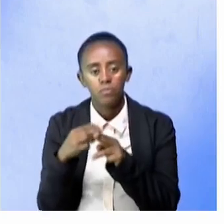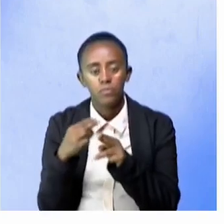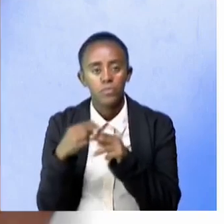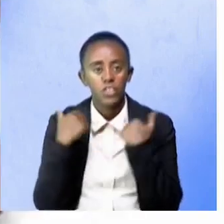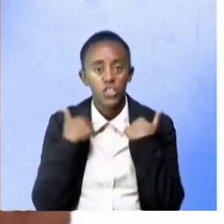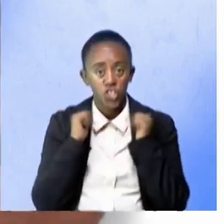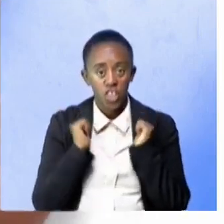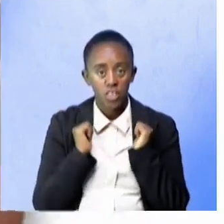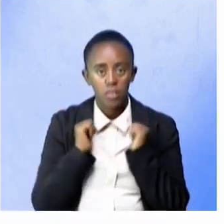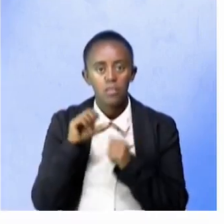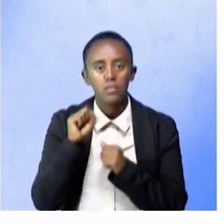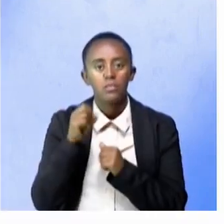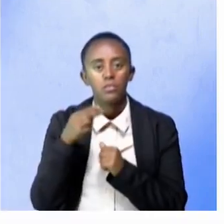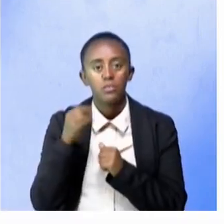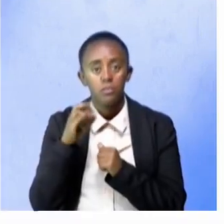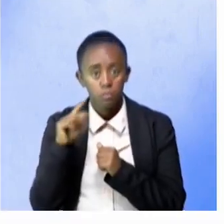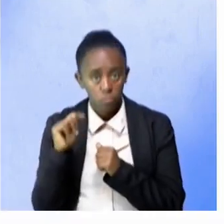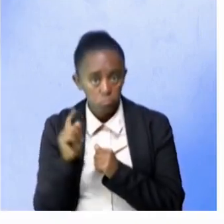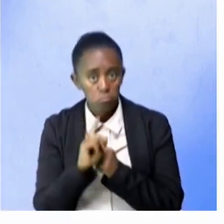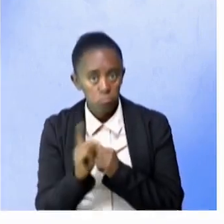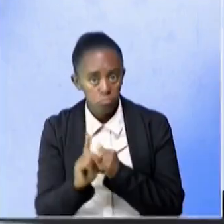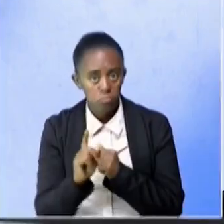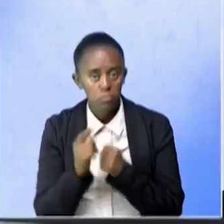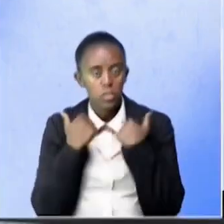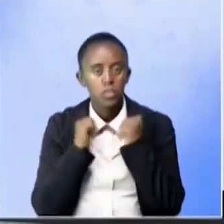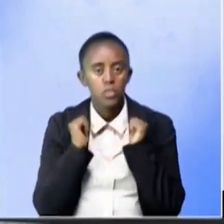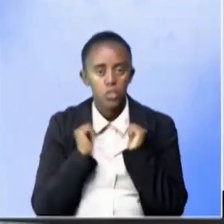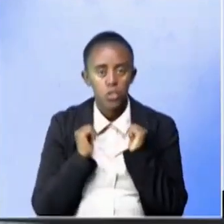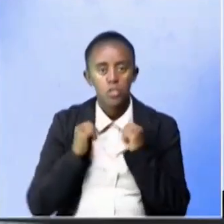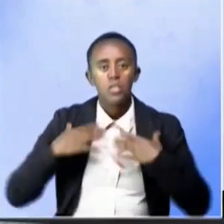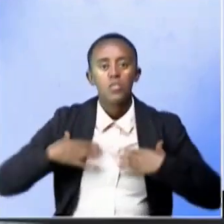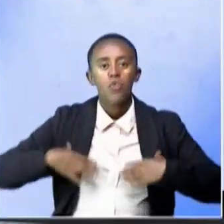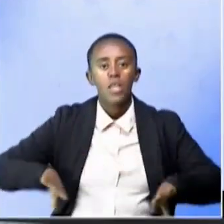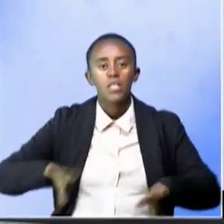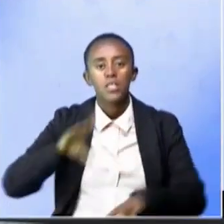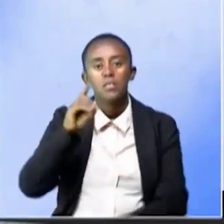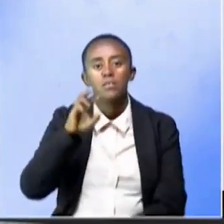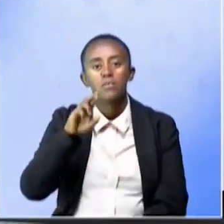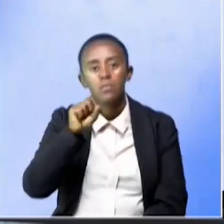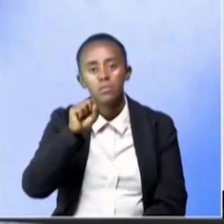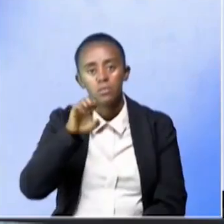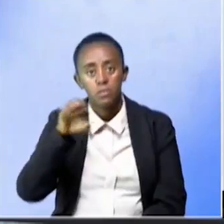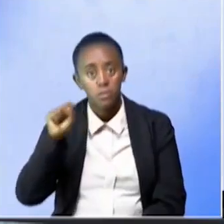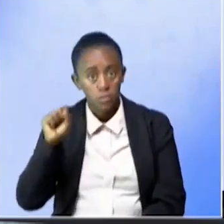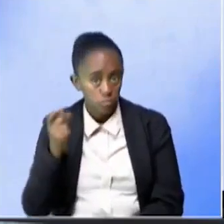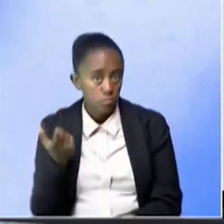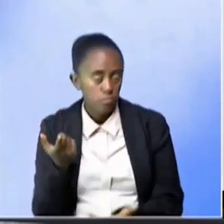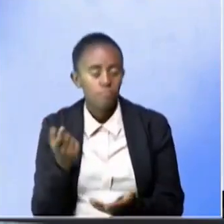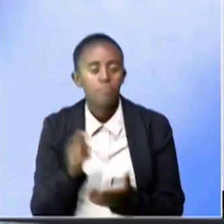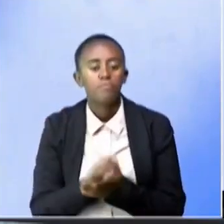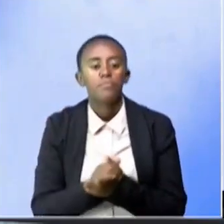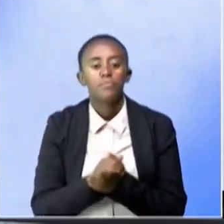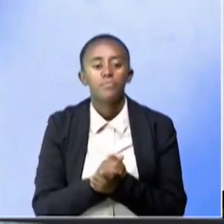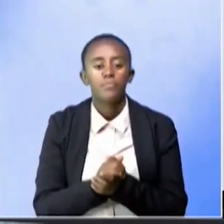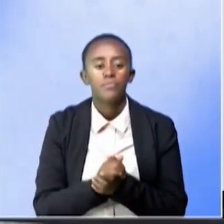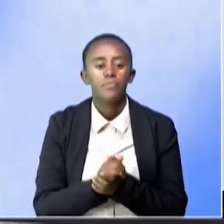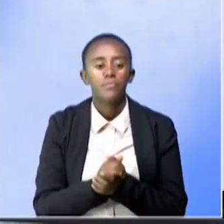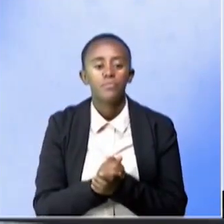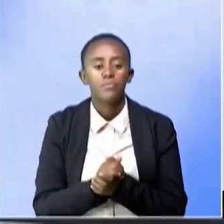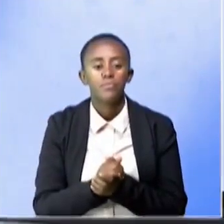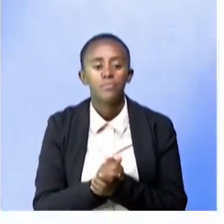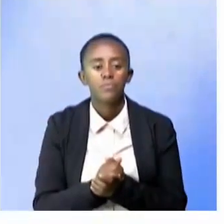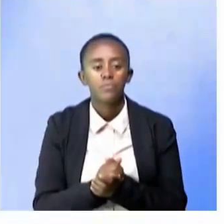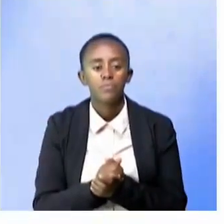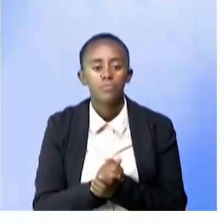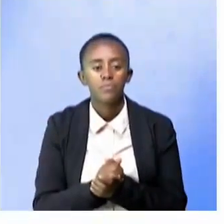context. Look now. Shirt, dress. It's a color. Good.